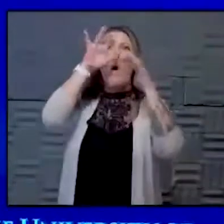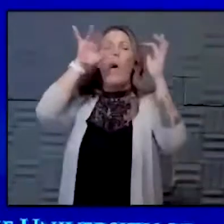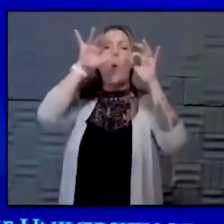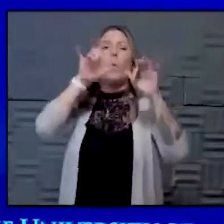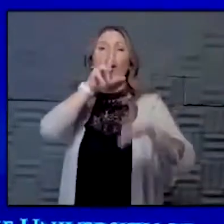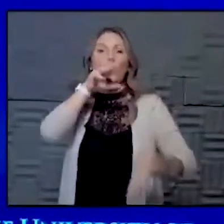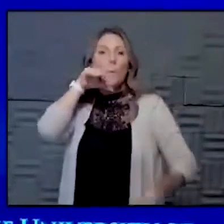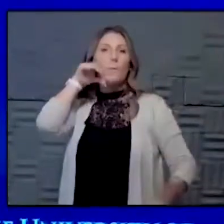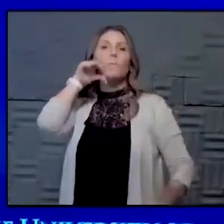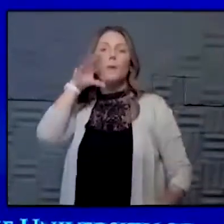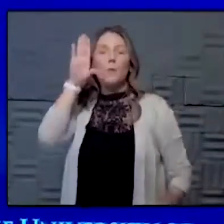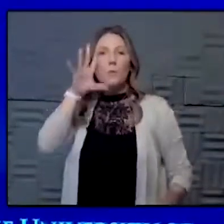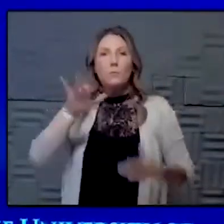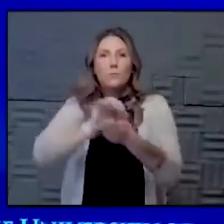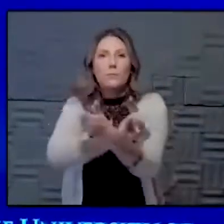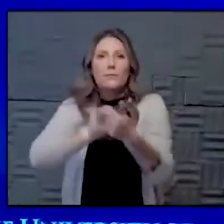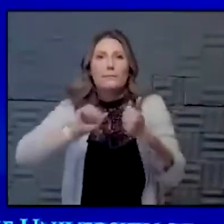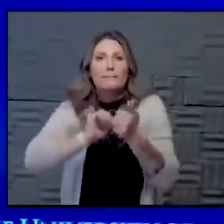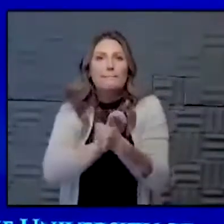to your airway. Don't